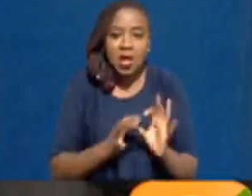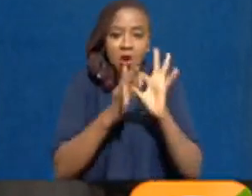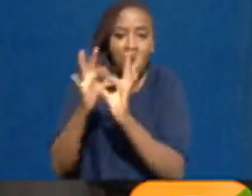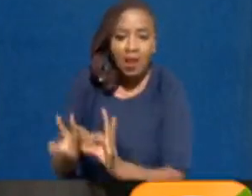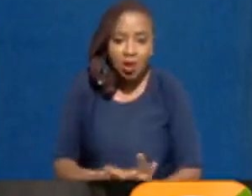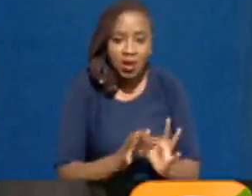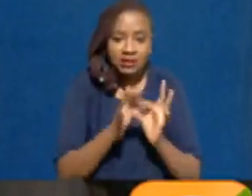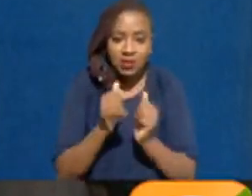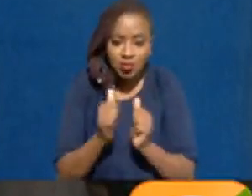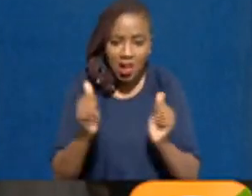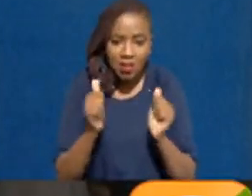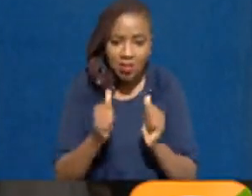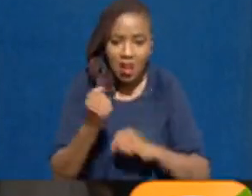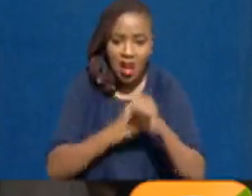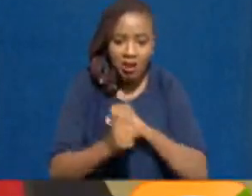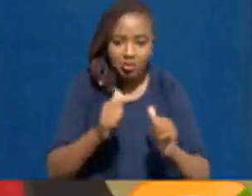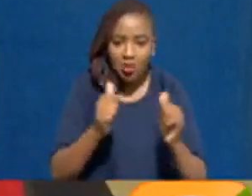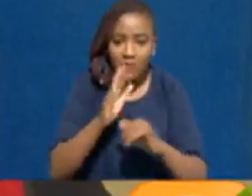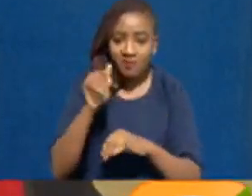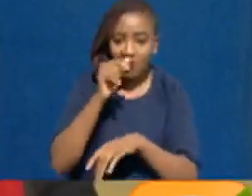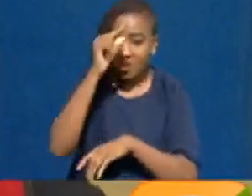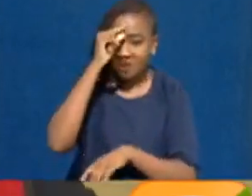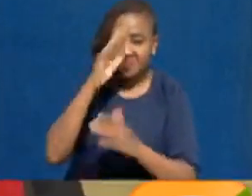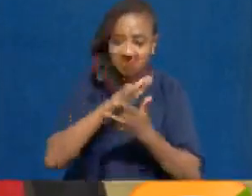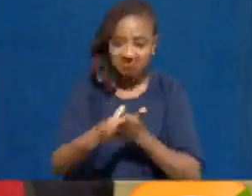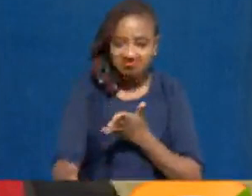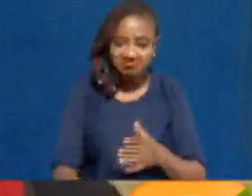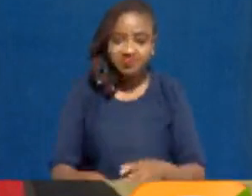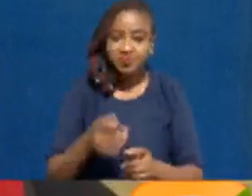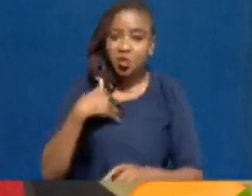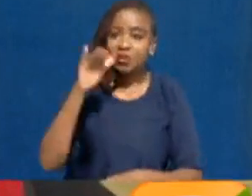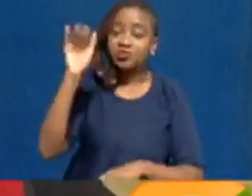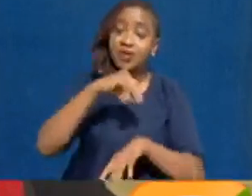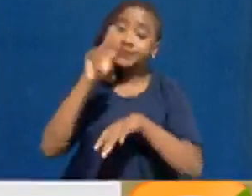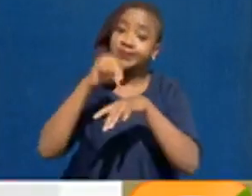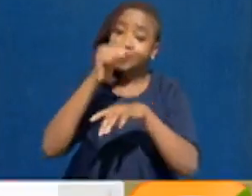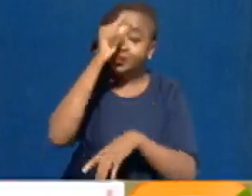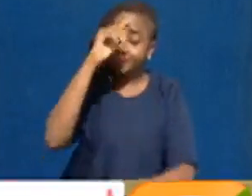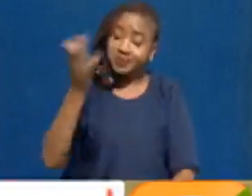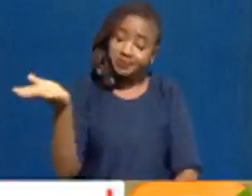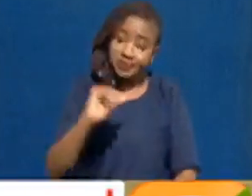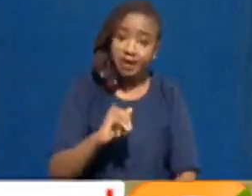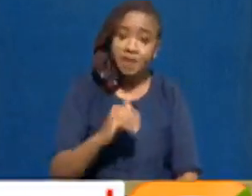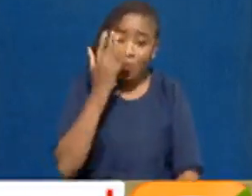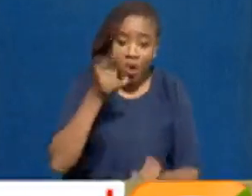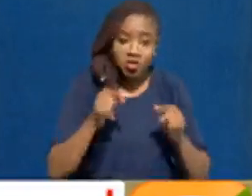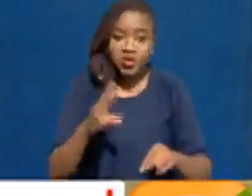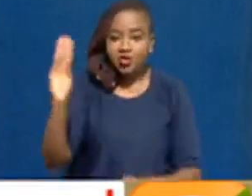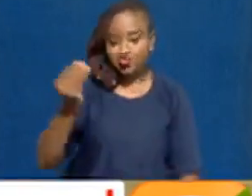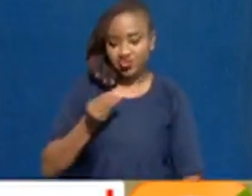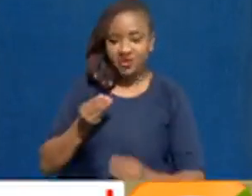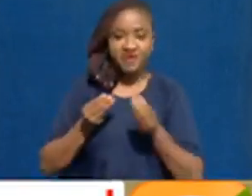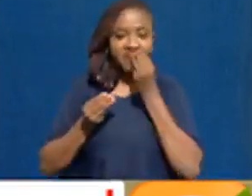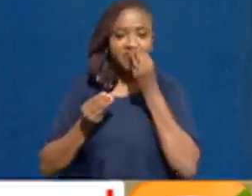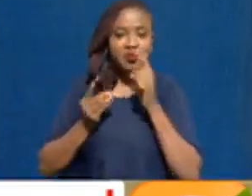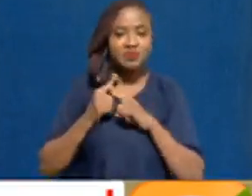well-collaborated, well-coordinated action from the government. We want to appeal to the national government also to come in, because today, even if you give me food, I